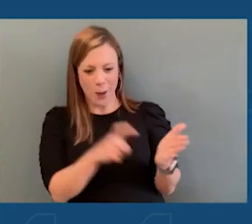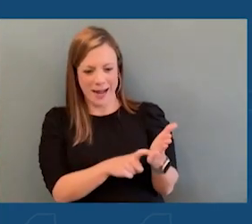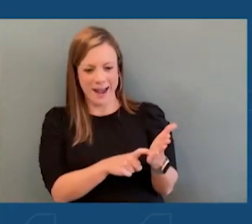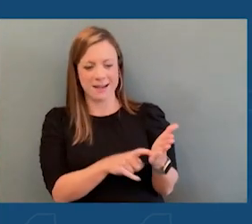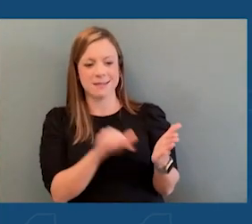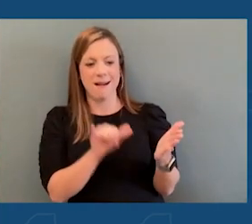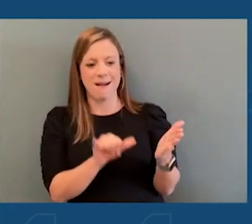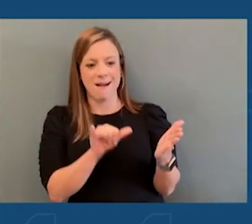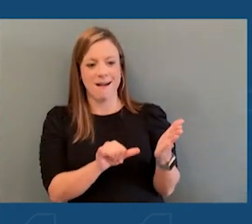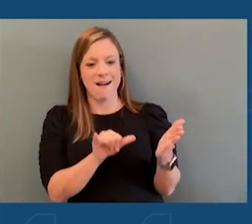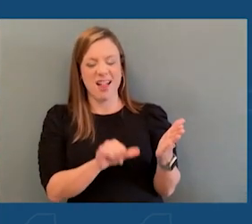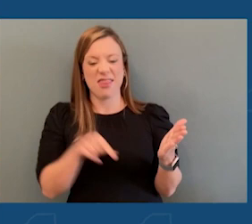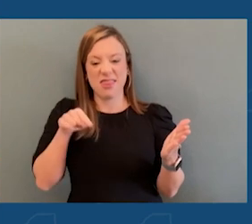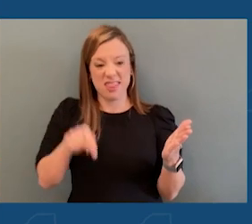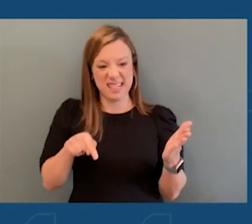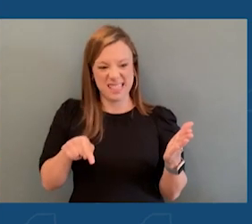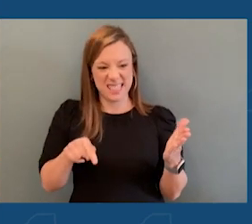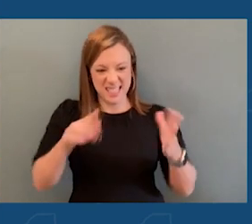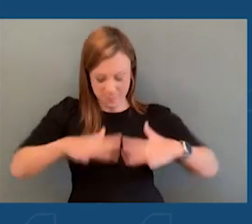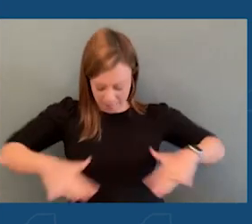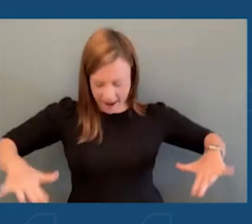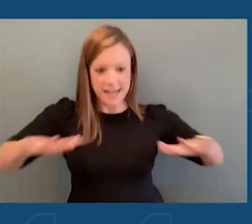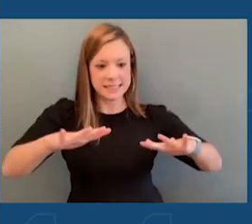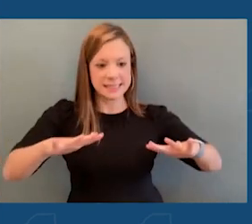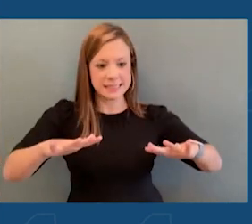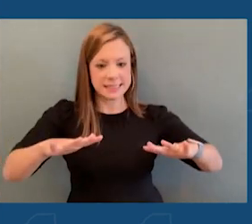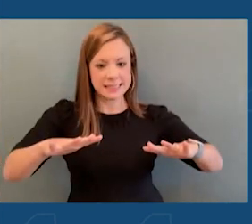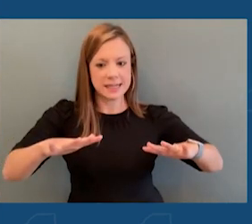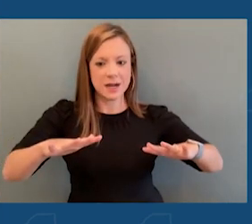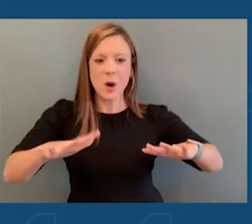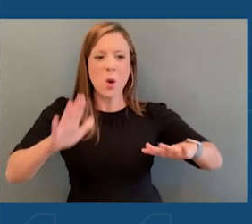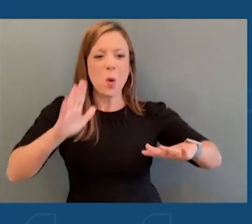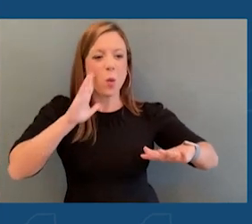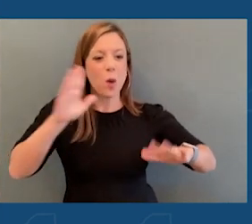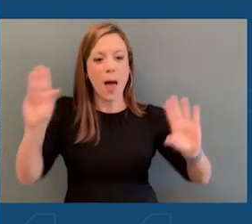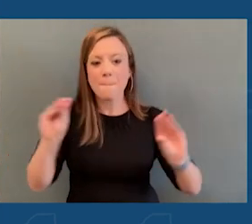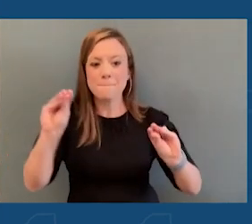this is all said and done, will magically transform